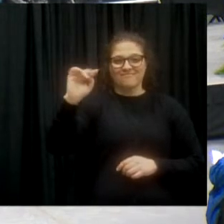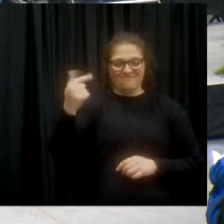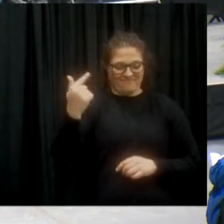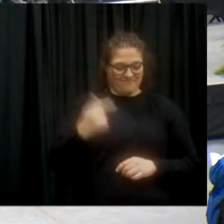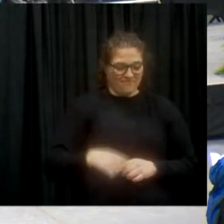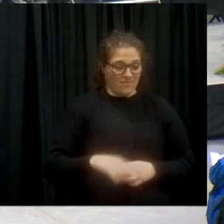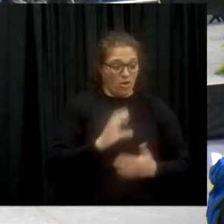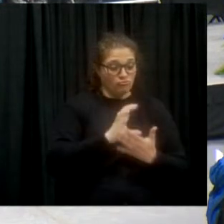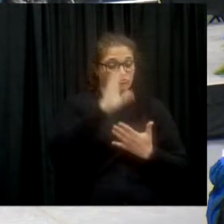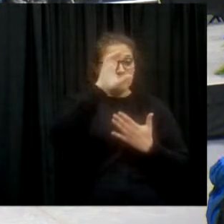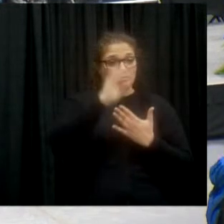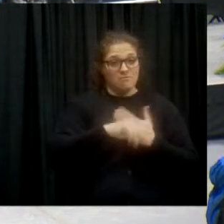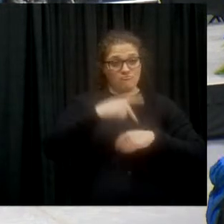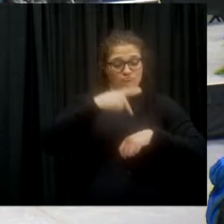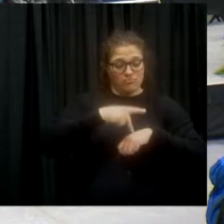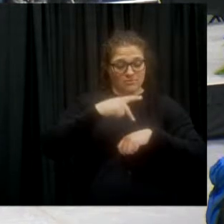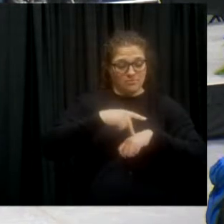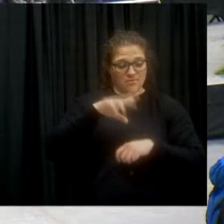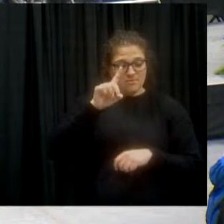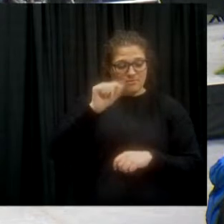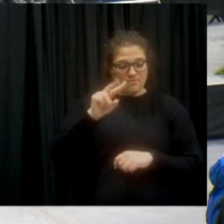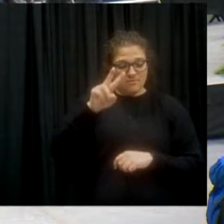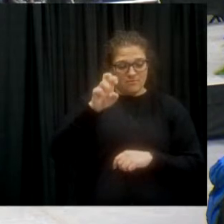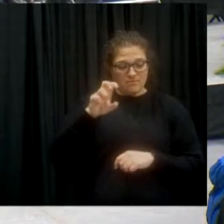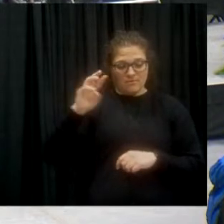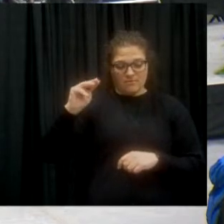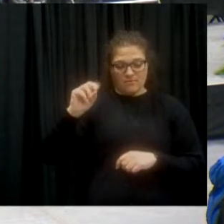Our curriculum principal, Mr. Dave Morris.